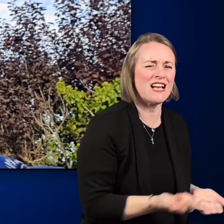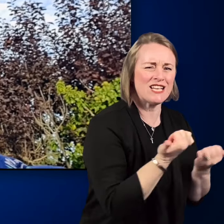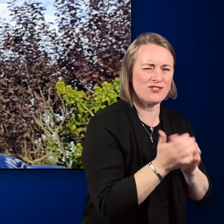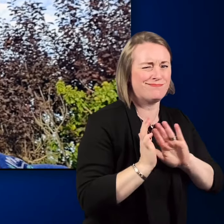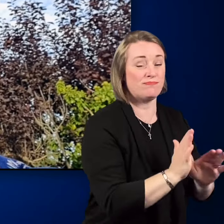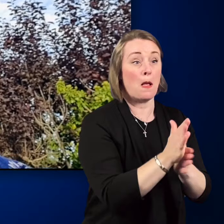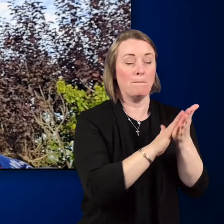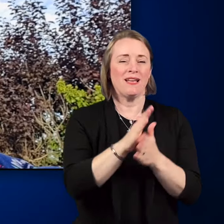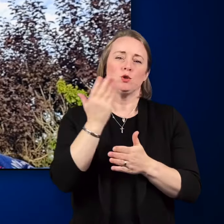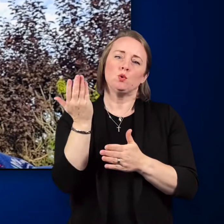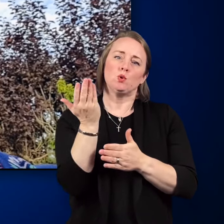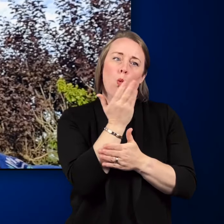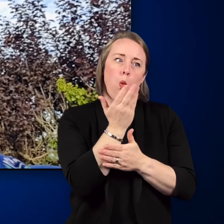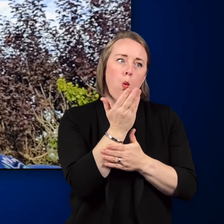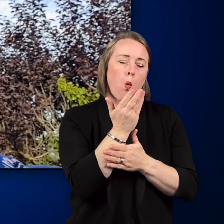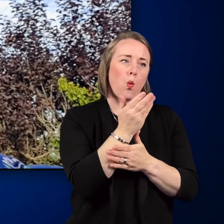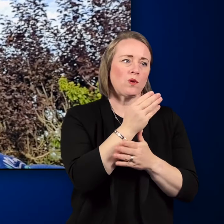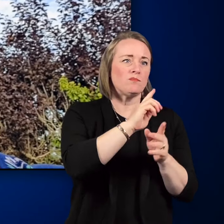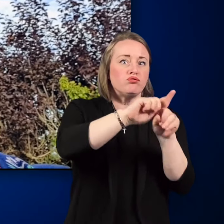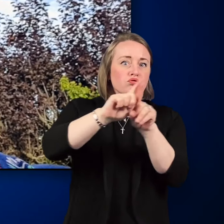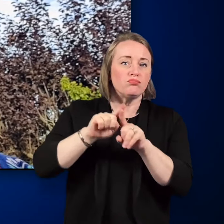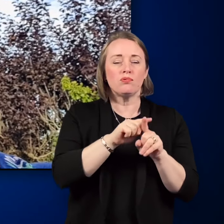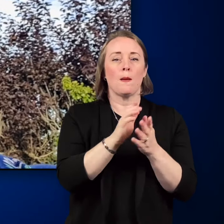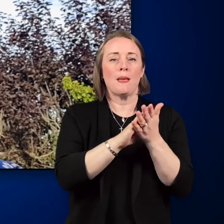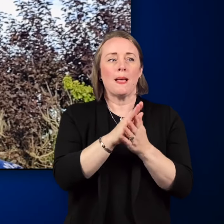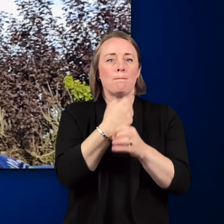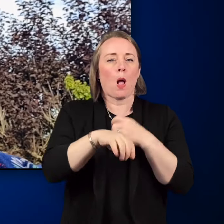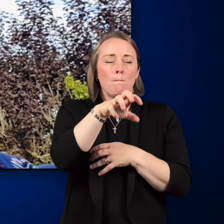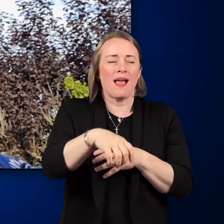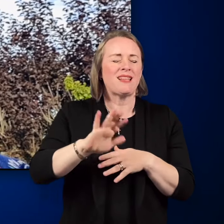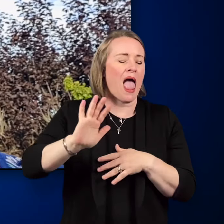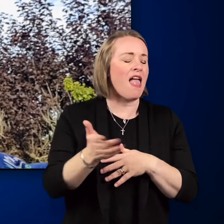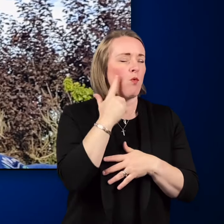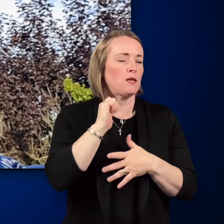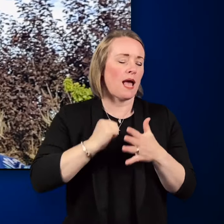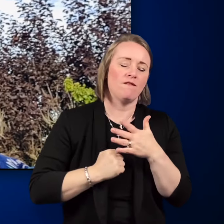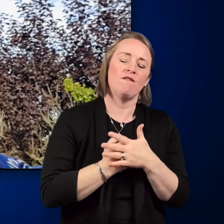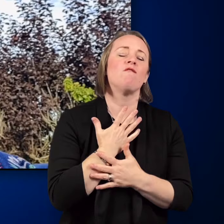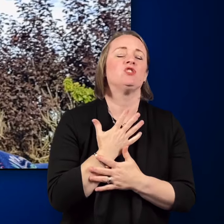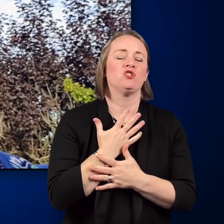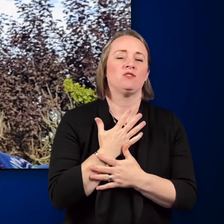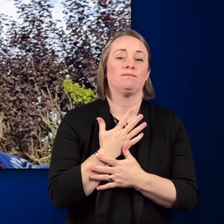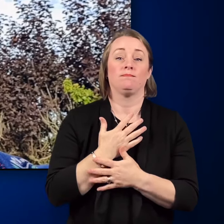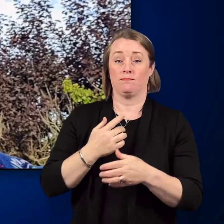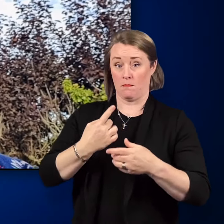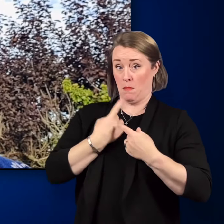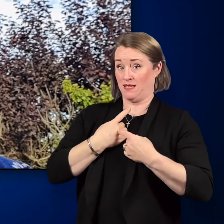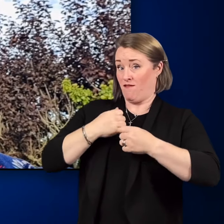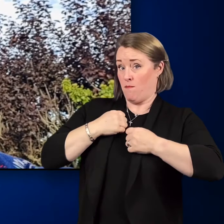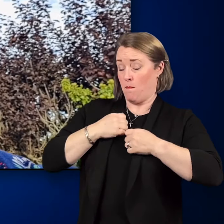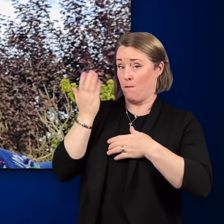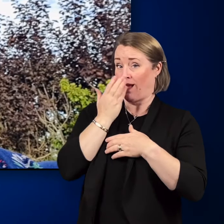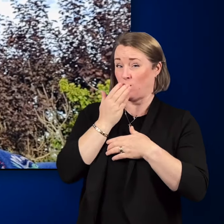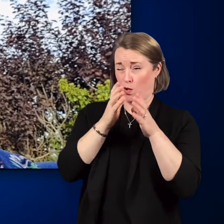flourish and become the people God wants them to be. Working in a school with 2,000 people, if God broke through in